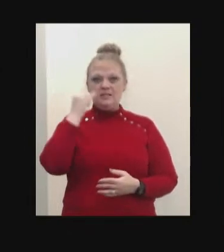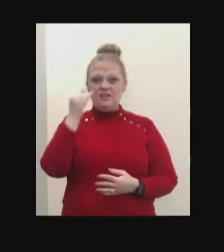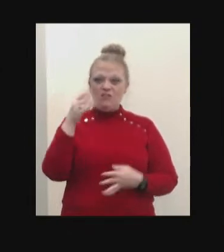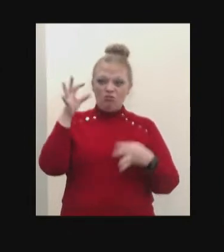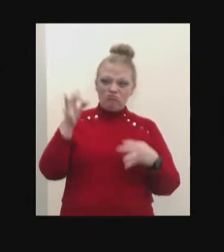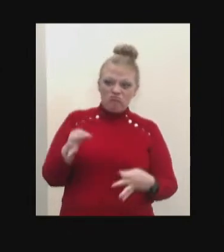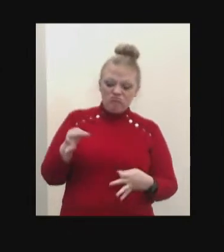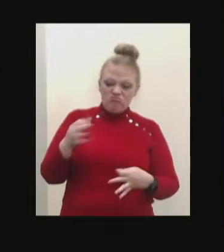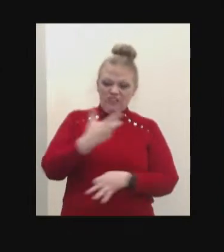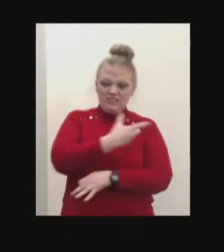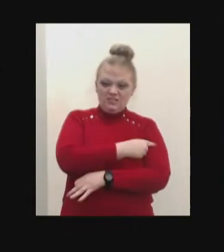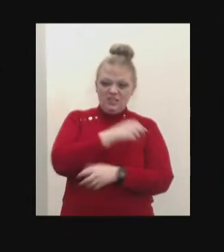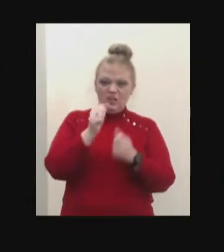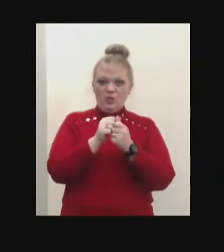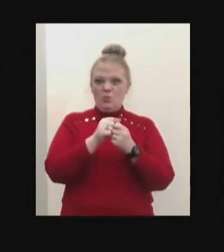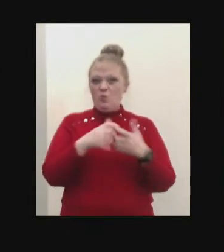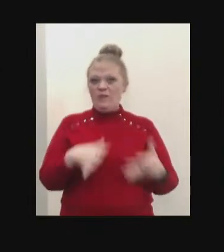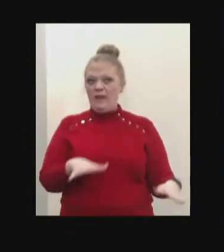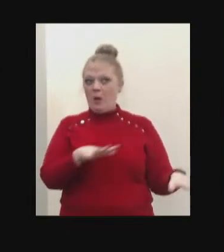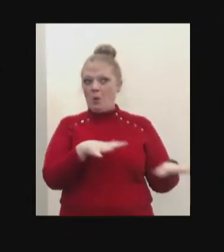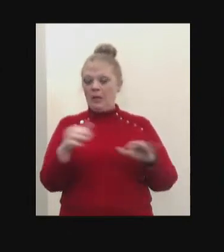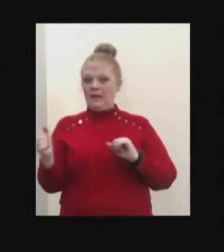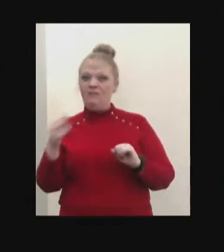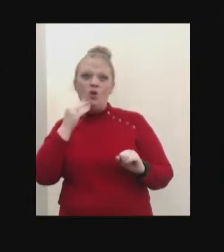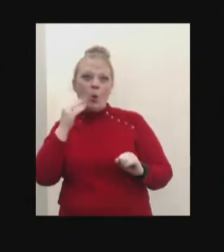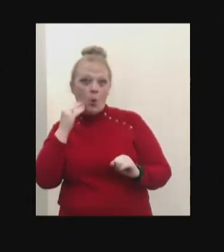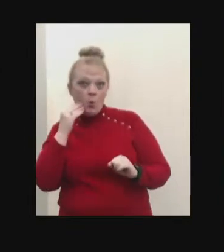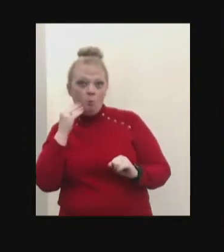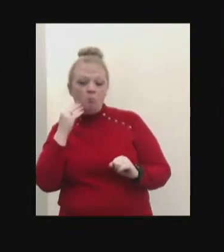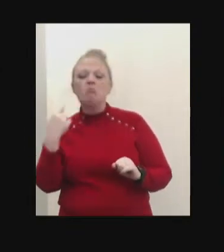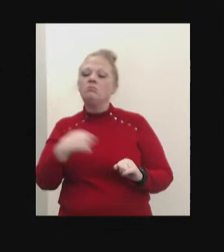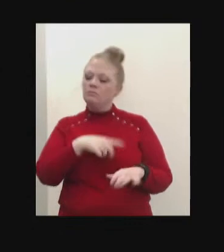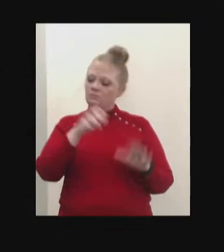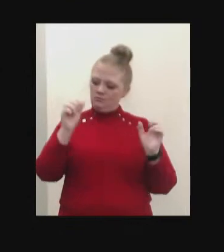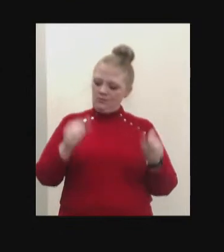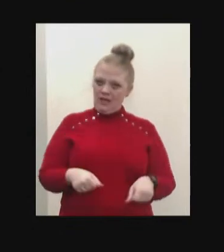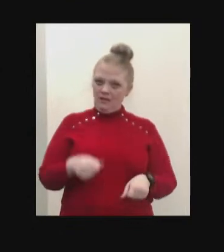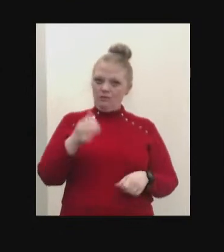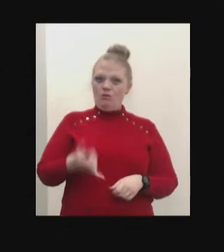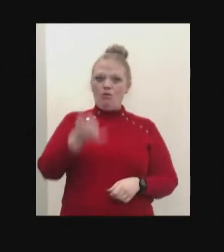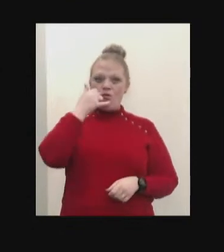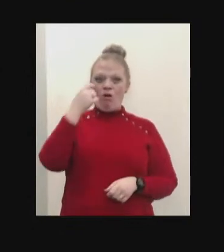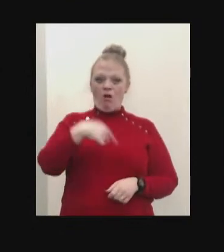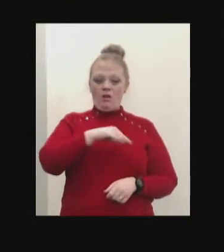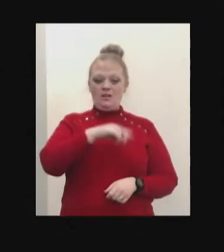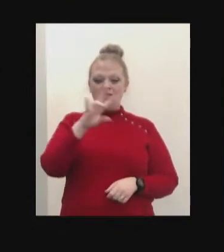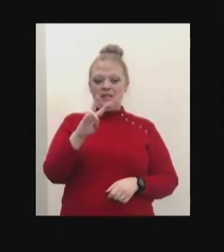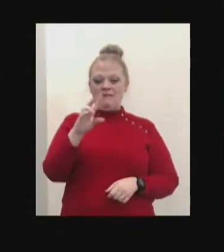without leaving the comfort of your own home, we can do that. Just give us a call at